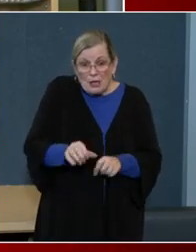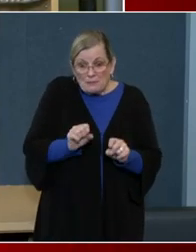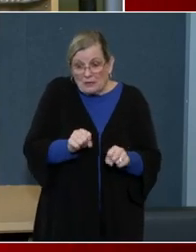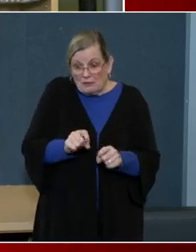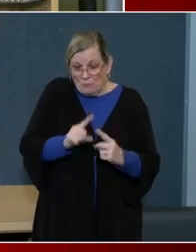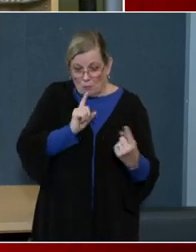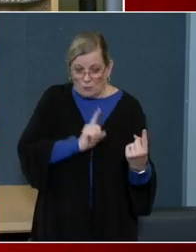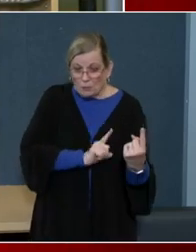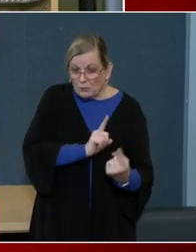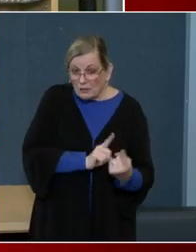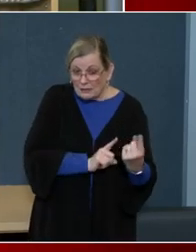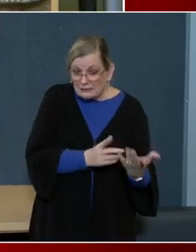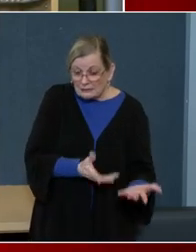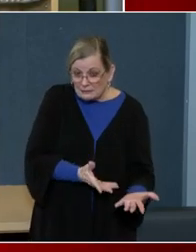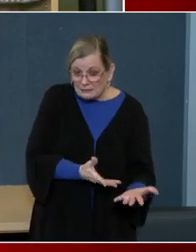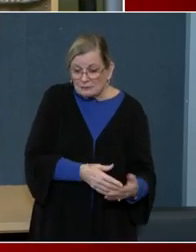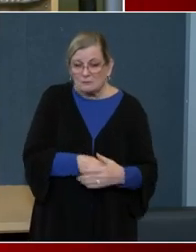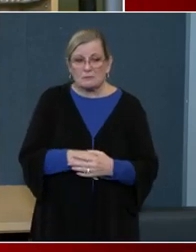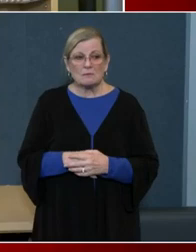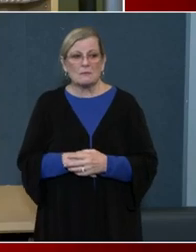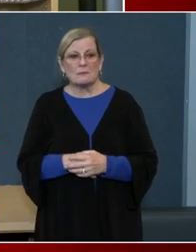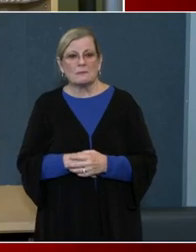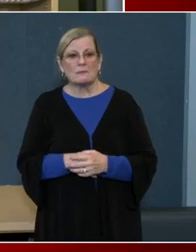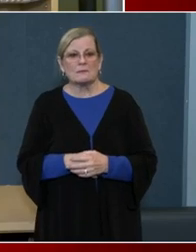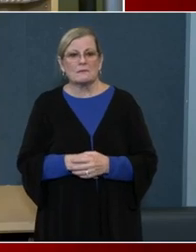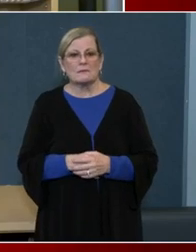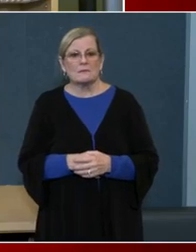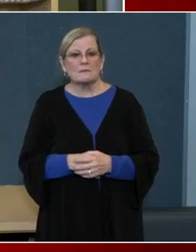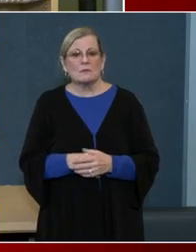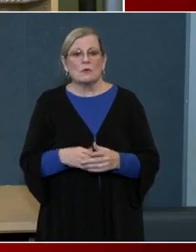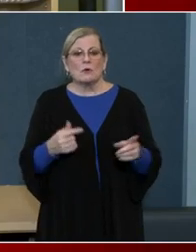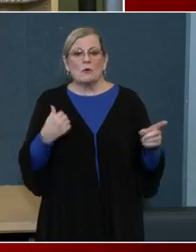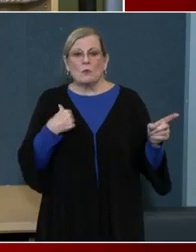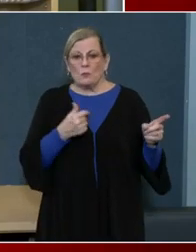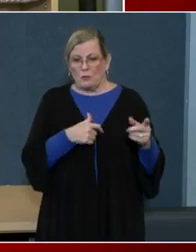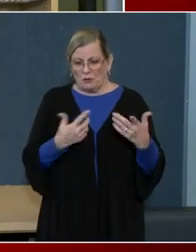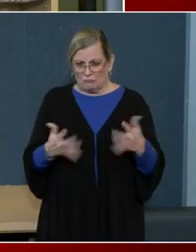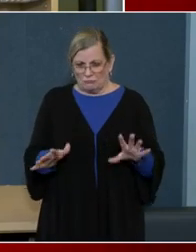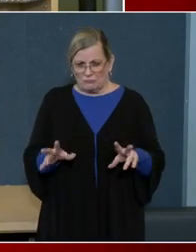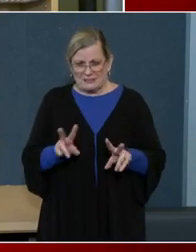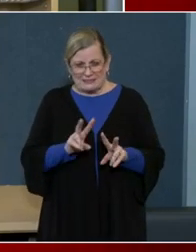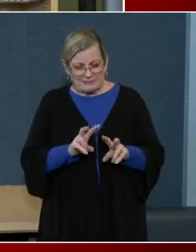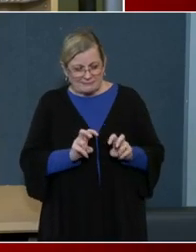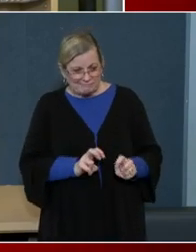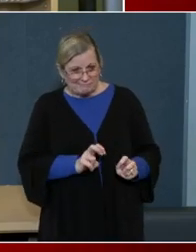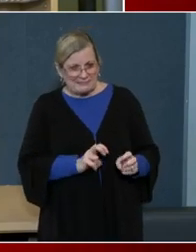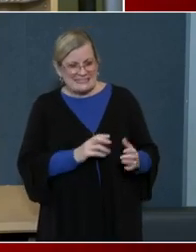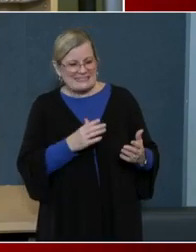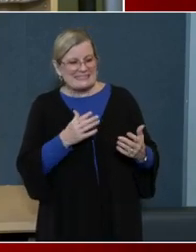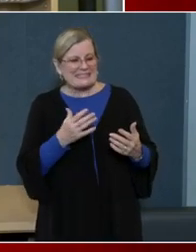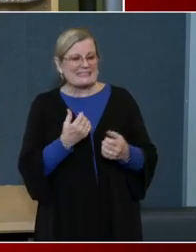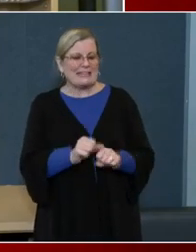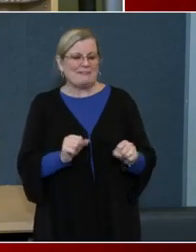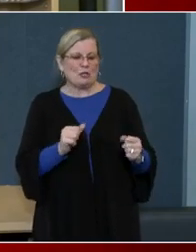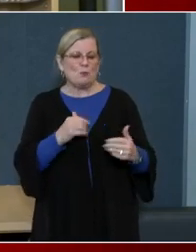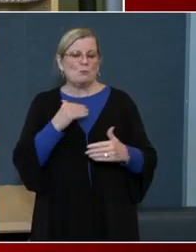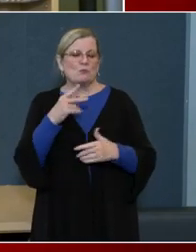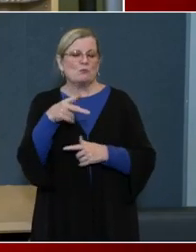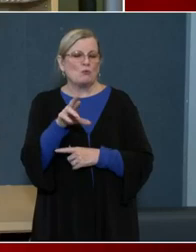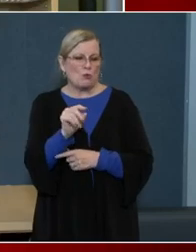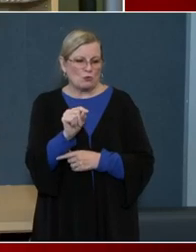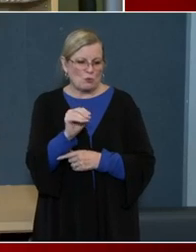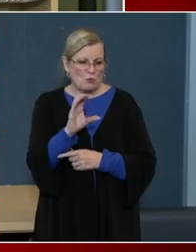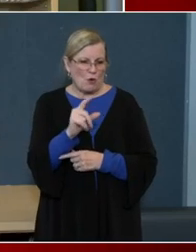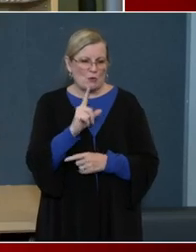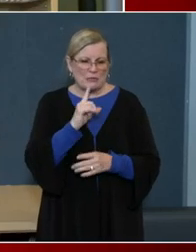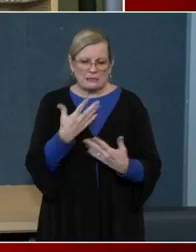to our health and safety protocols or commitments that we referenced today. And it's important for us to have that information so